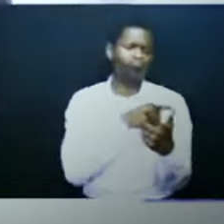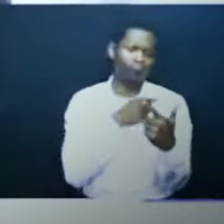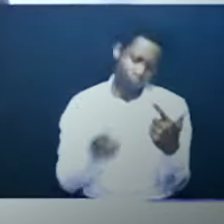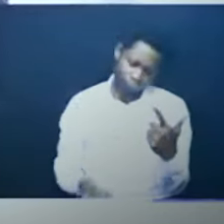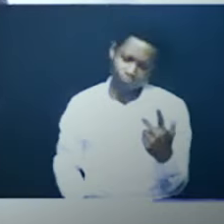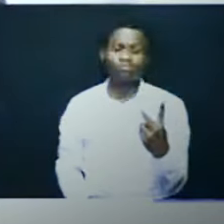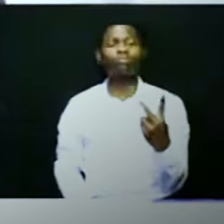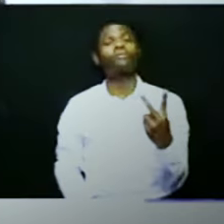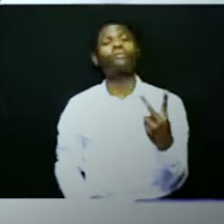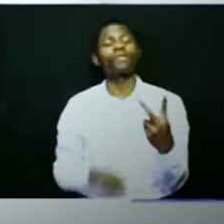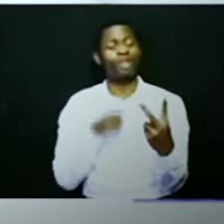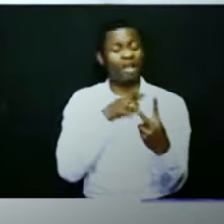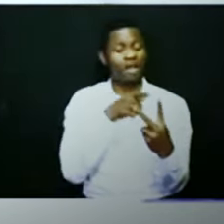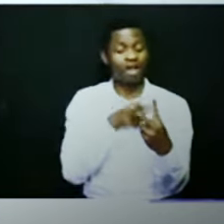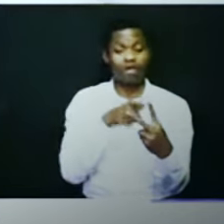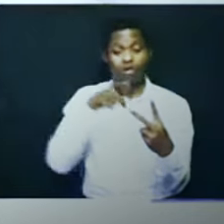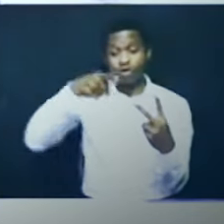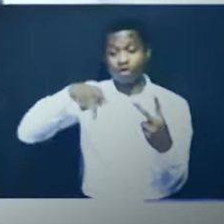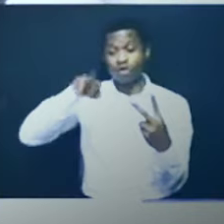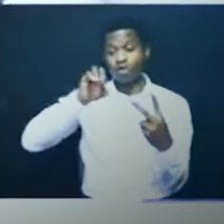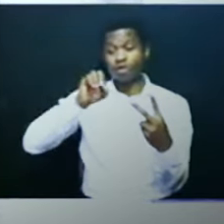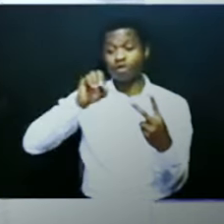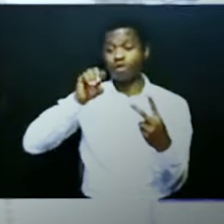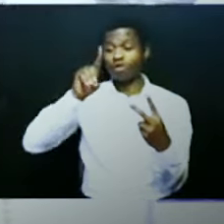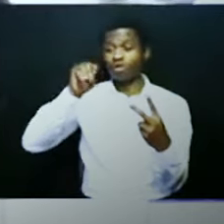the most popular of the two.